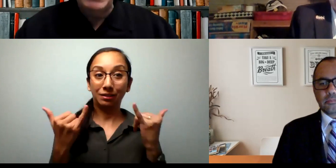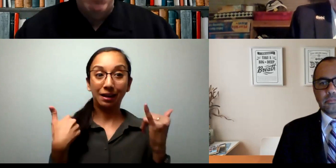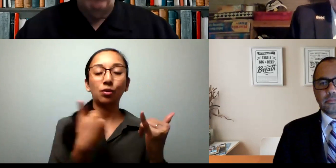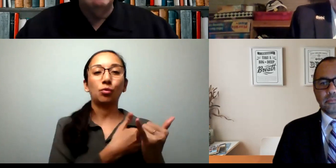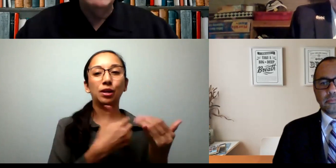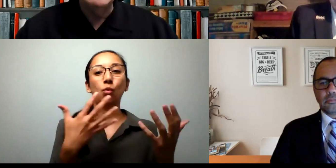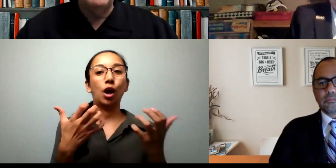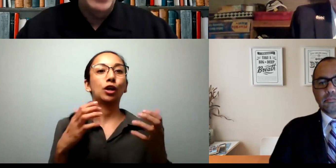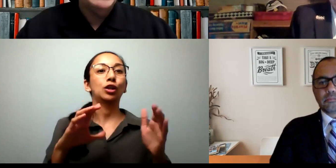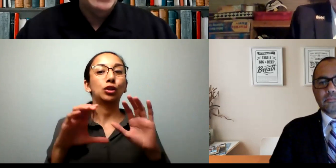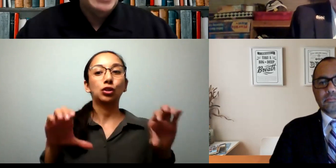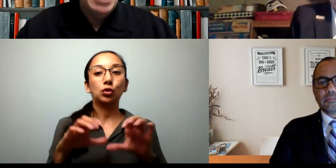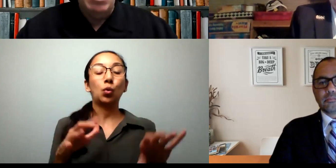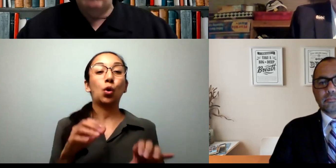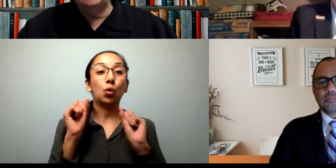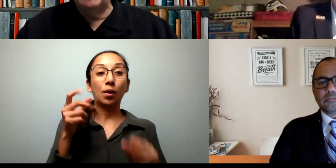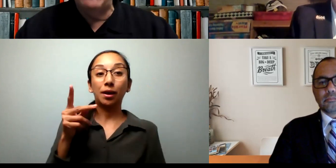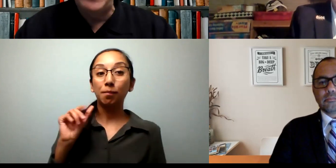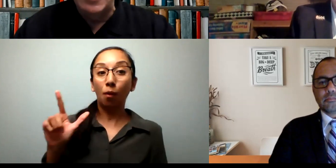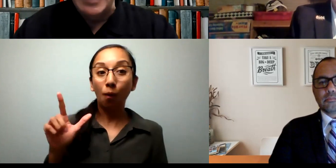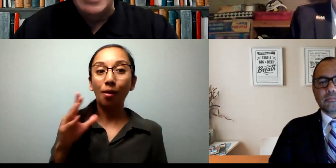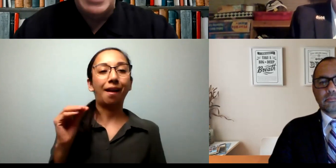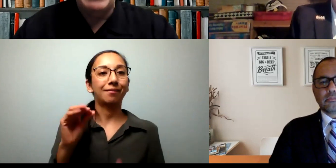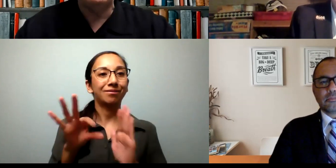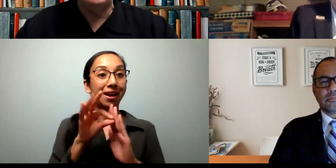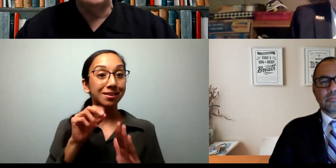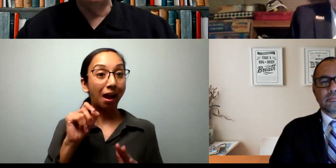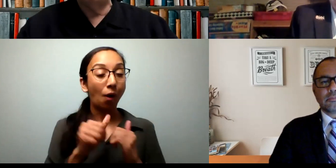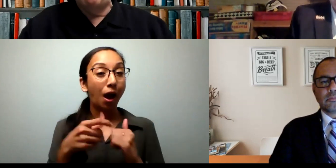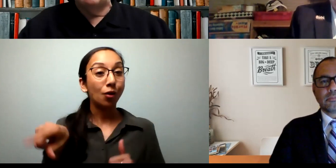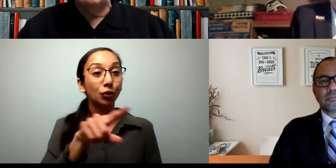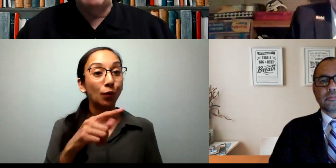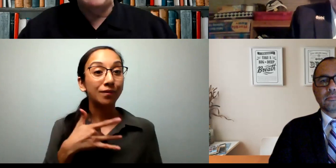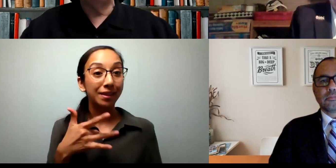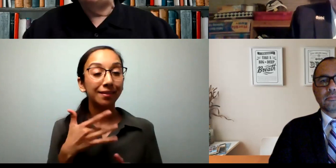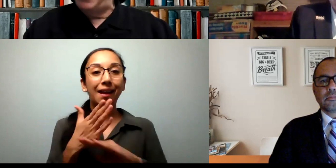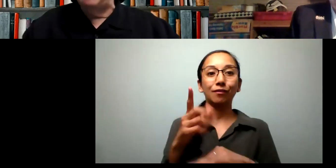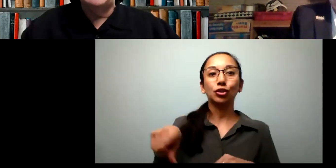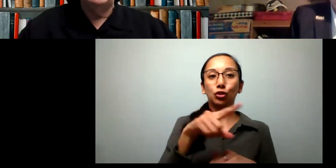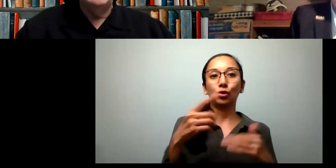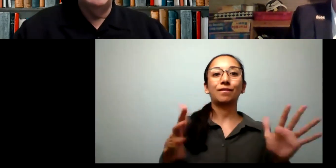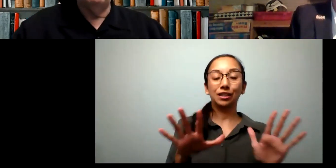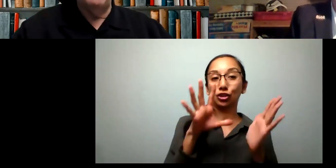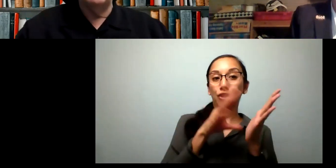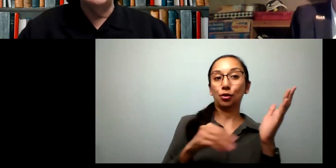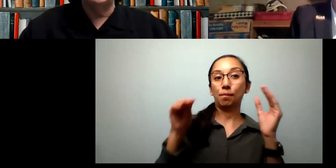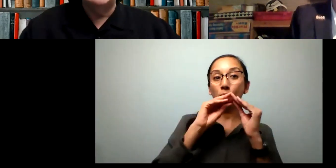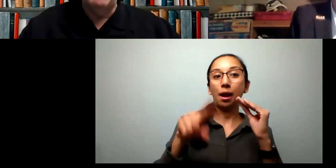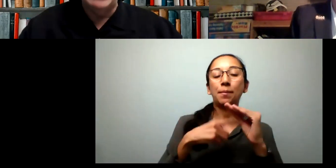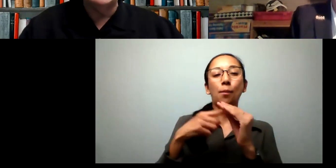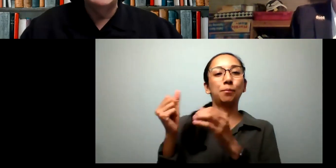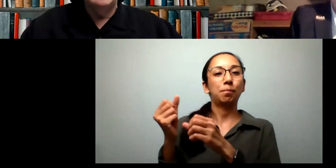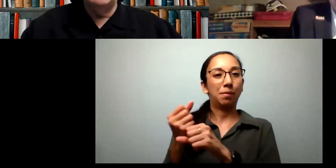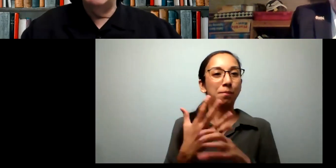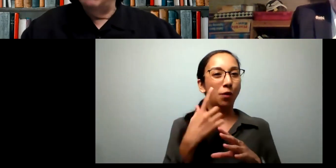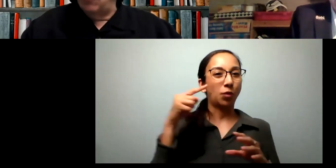a quick poll to find out how you are feeling after you learn more about preparing for this